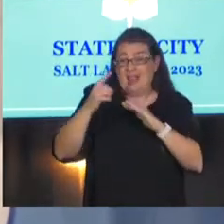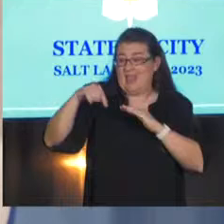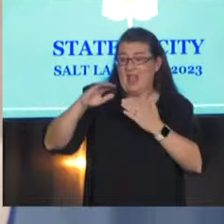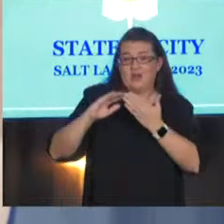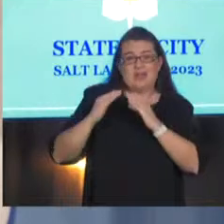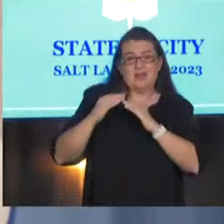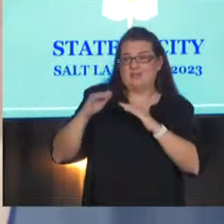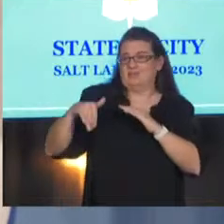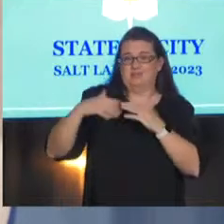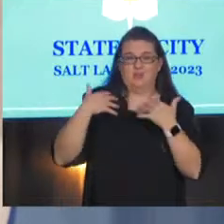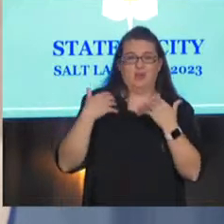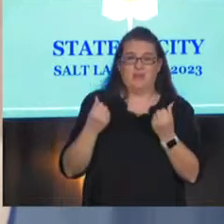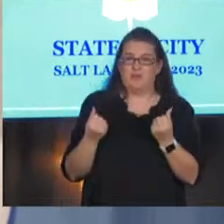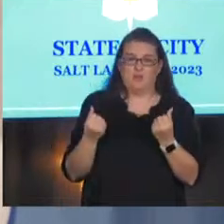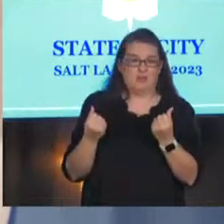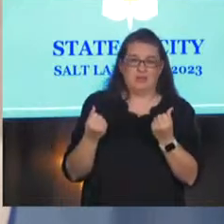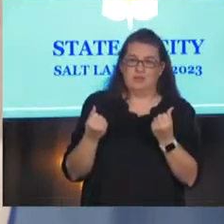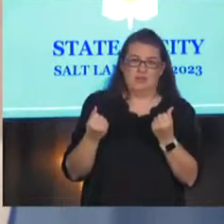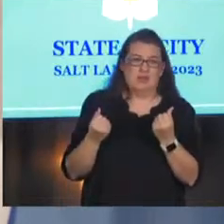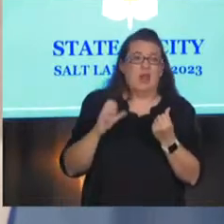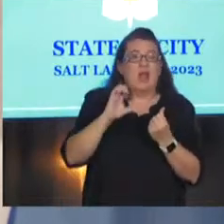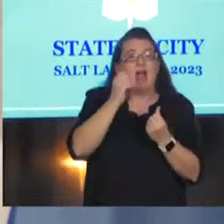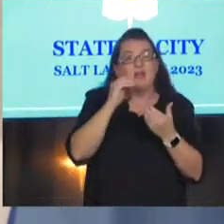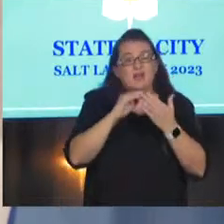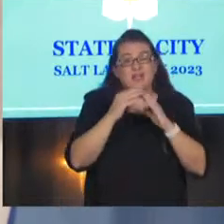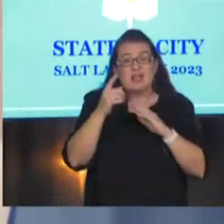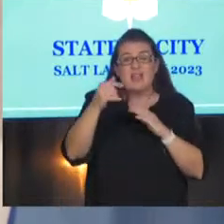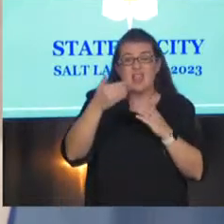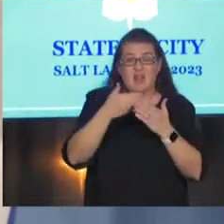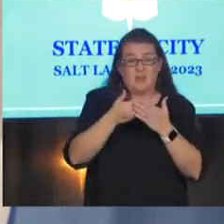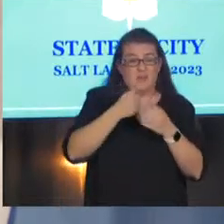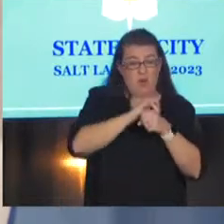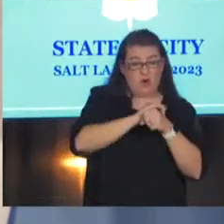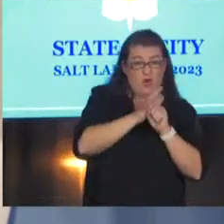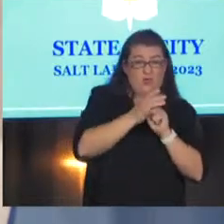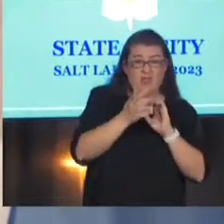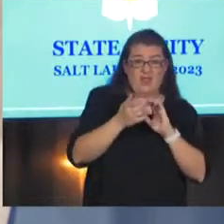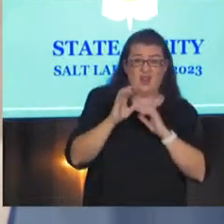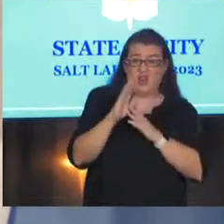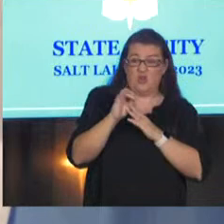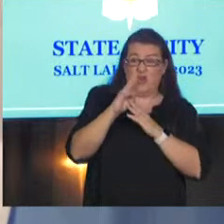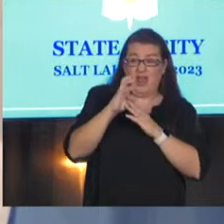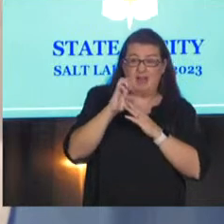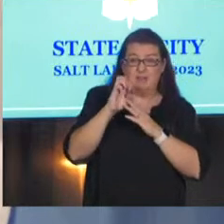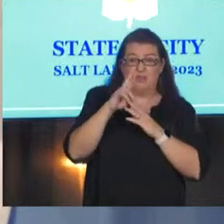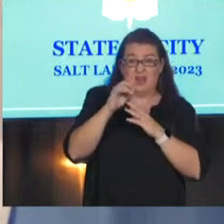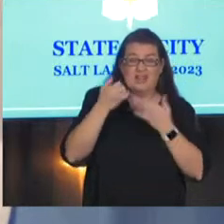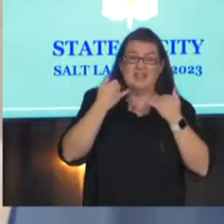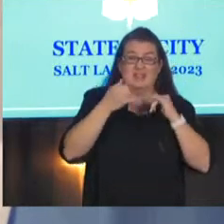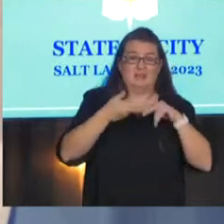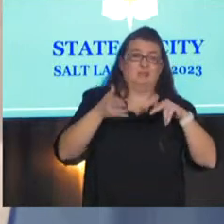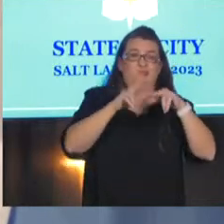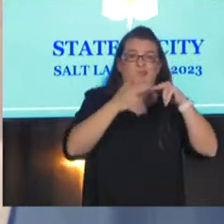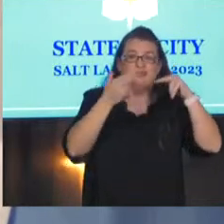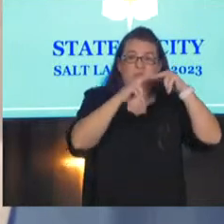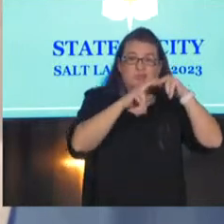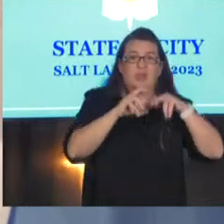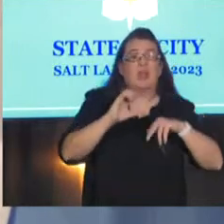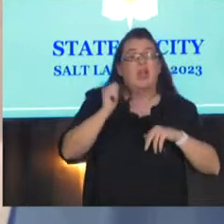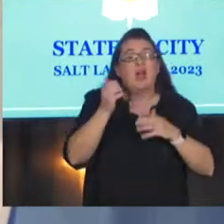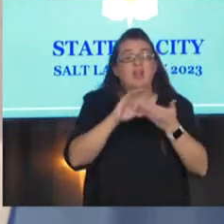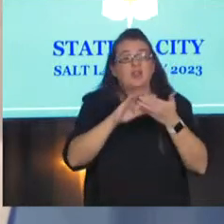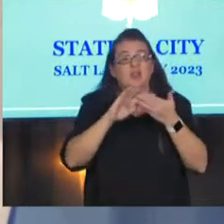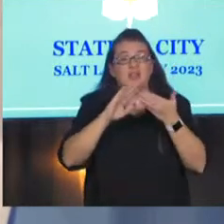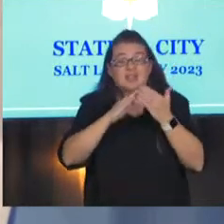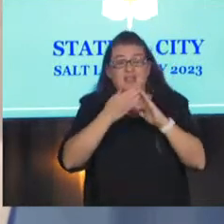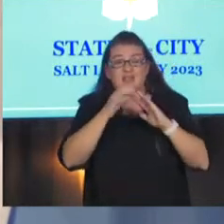haven't recovered, unlike other cities whose pre-pandemic era crime rates are still growing, unlike other cities who have